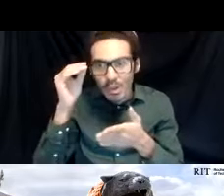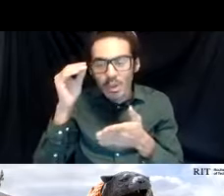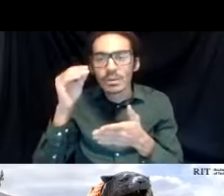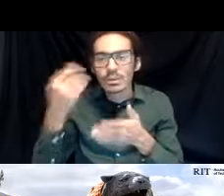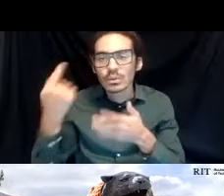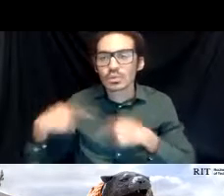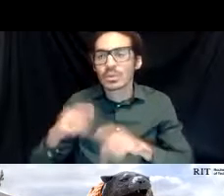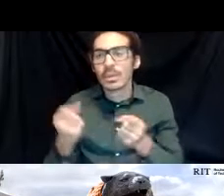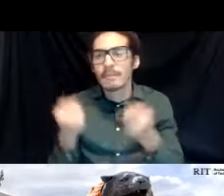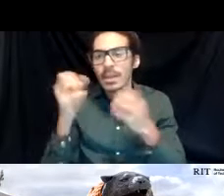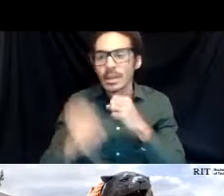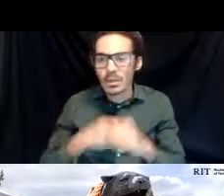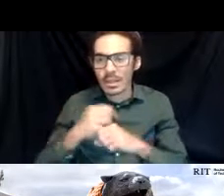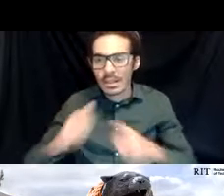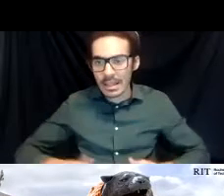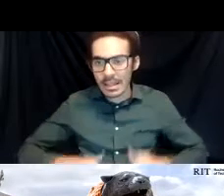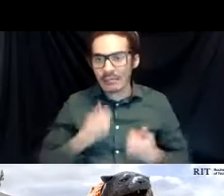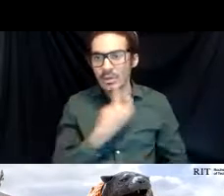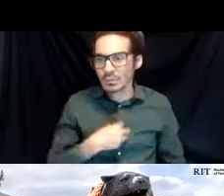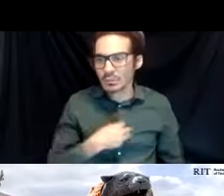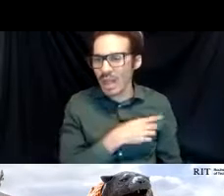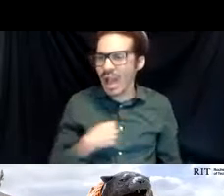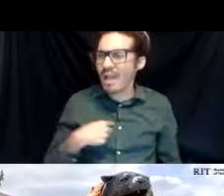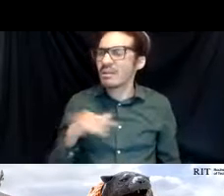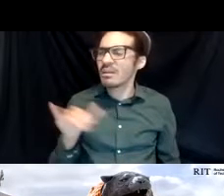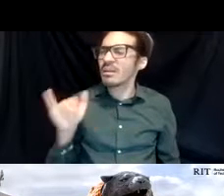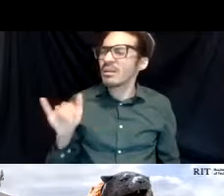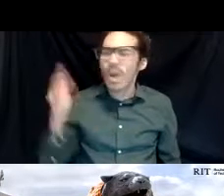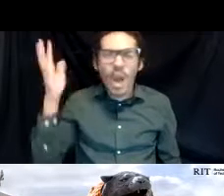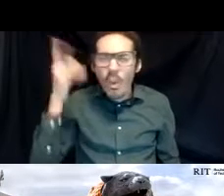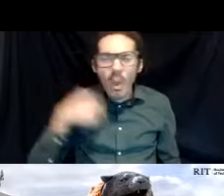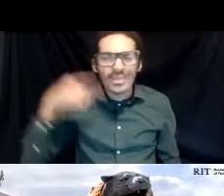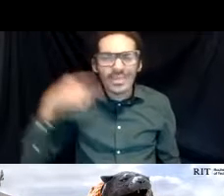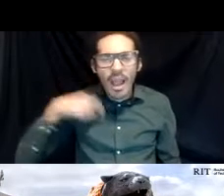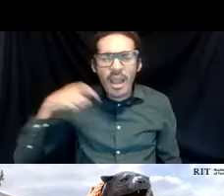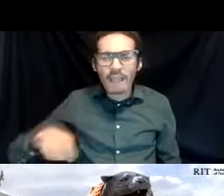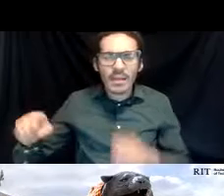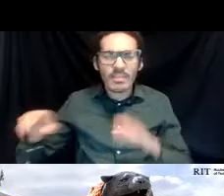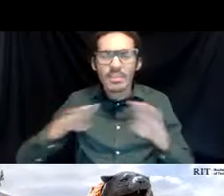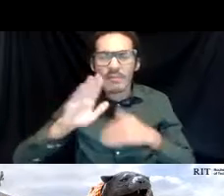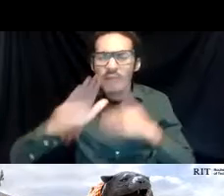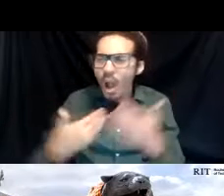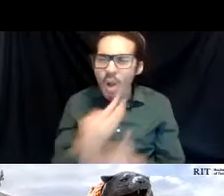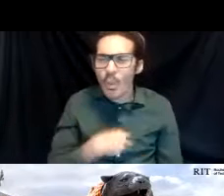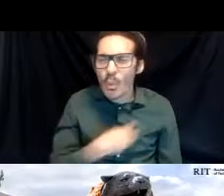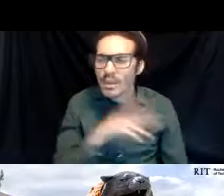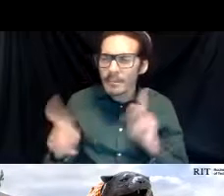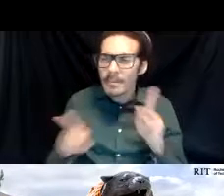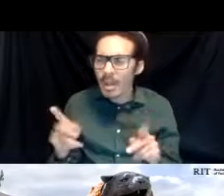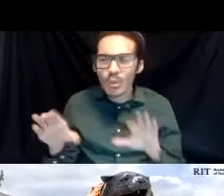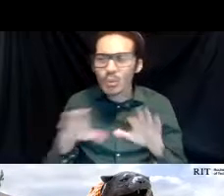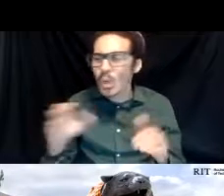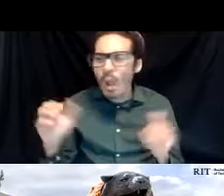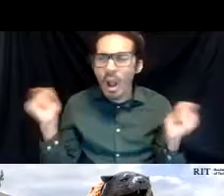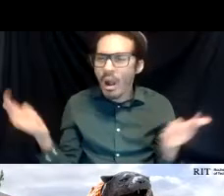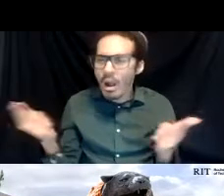the many years of living in Croatia. Sometimes I would catch myself and like, why do I think I have to act just like all Croatian people do, or do what everybody else